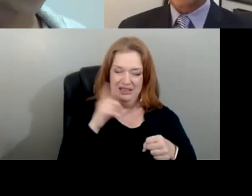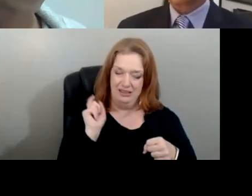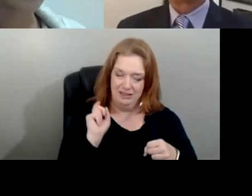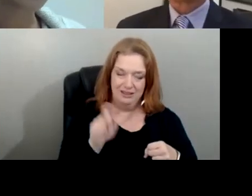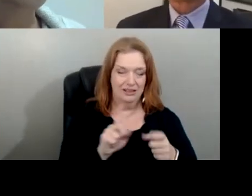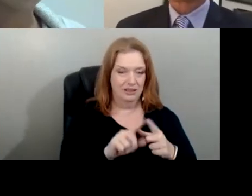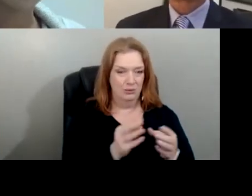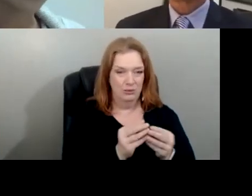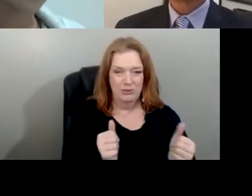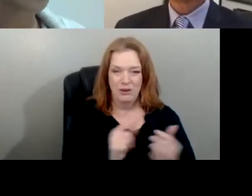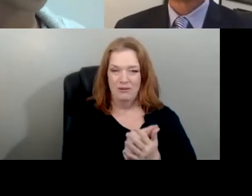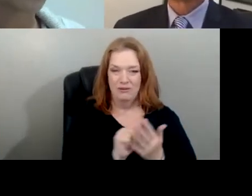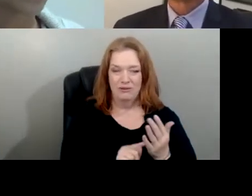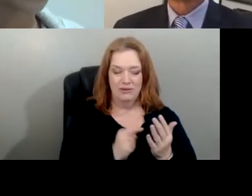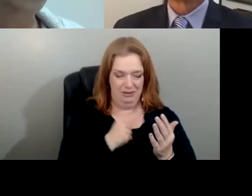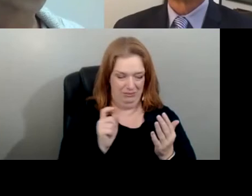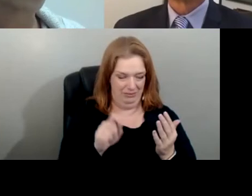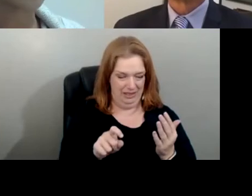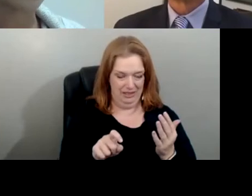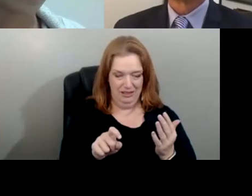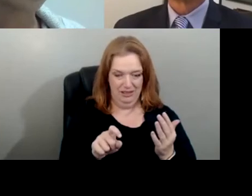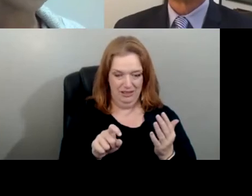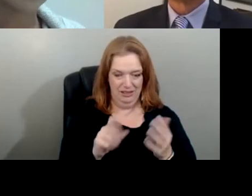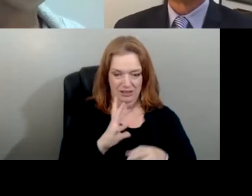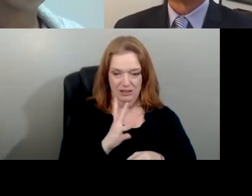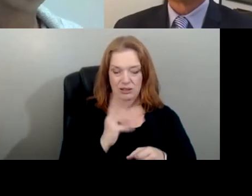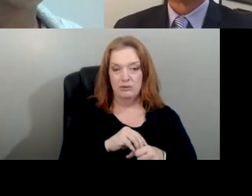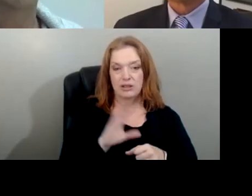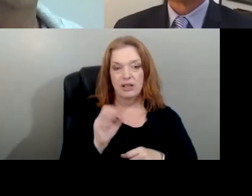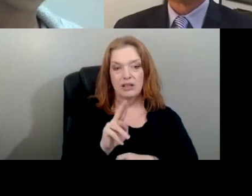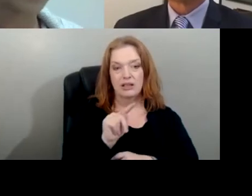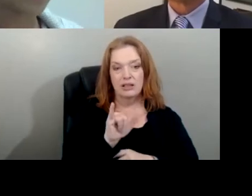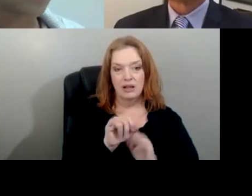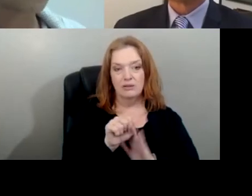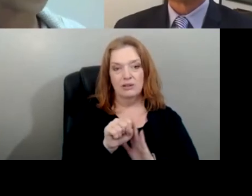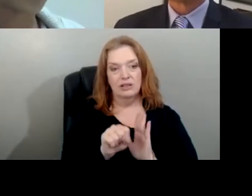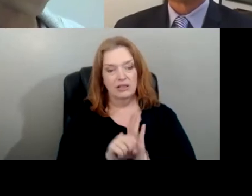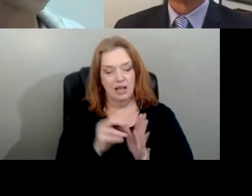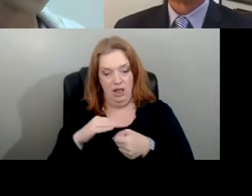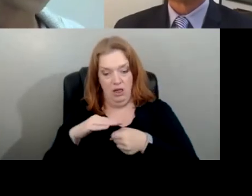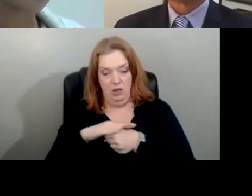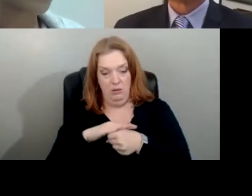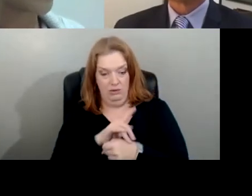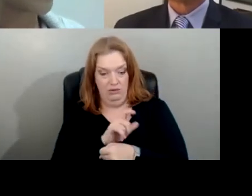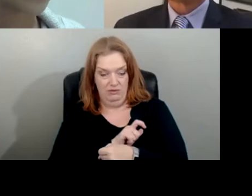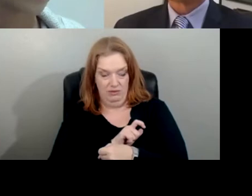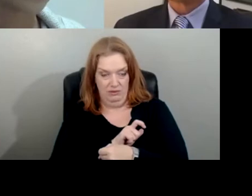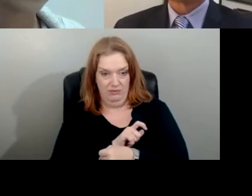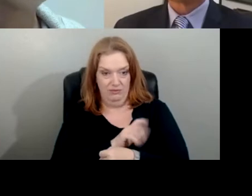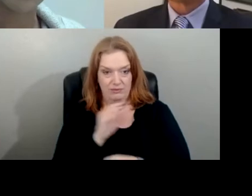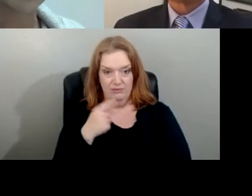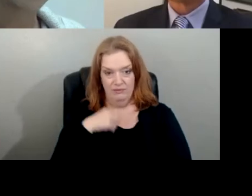jurisdictional issues on the Nez Perce Reservation within county, state, and local law enforcement, and whereas the